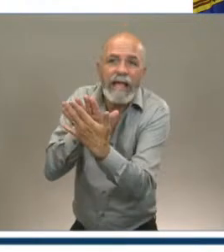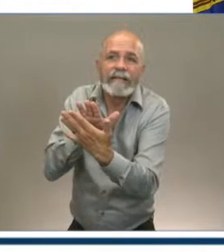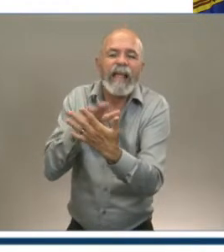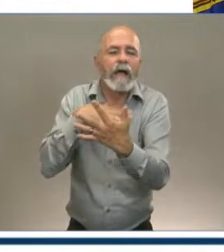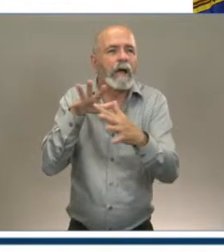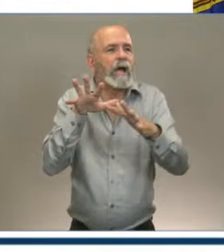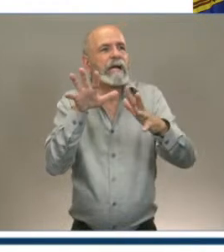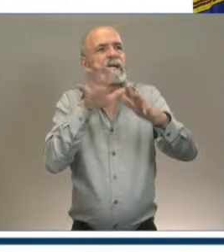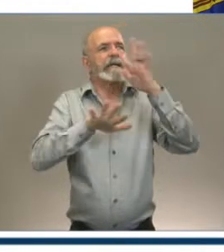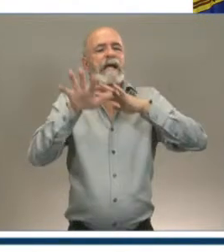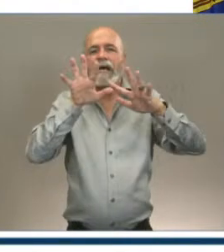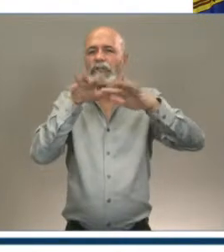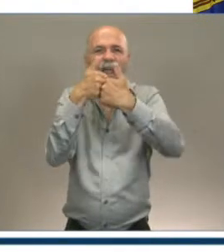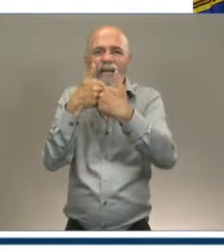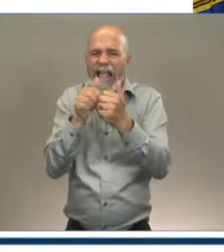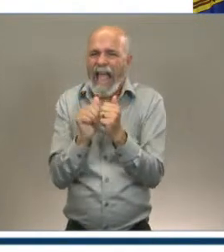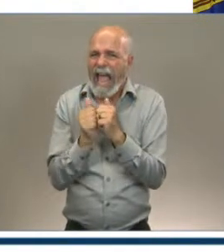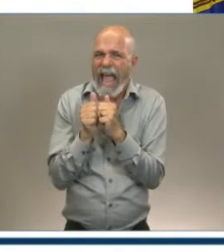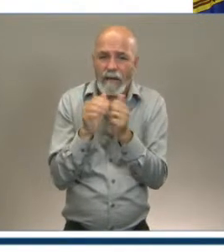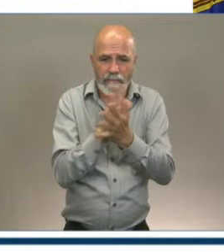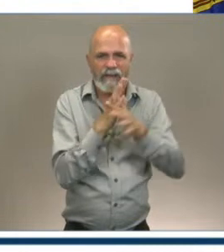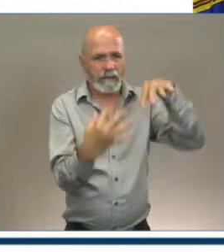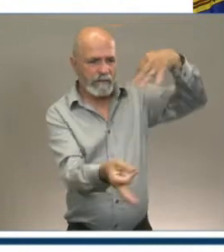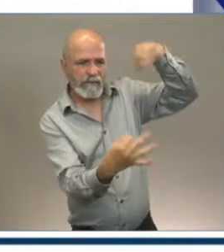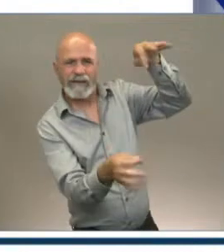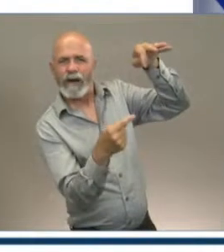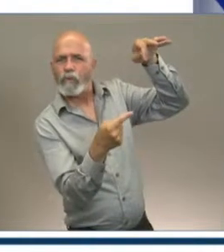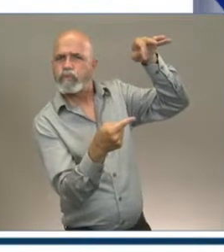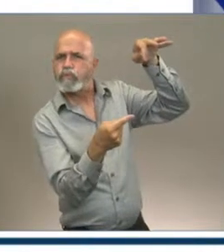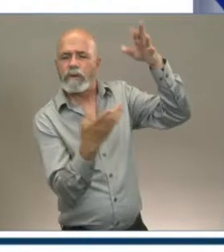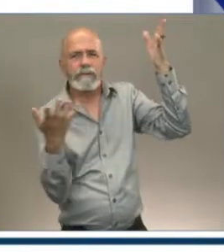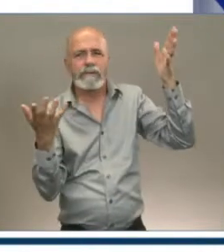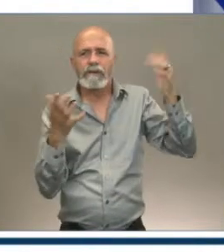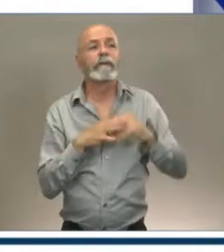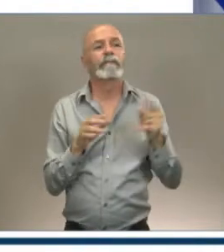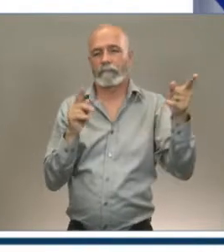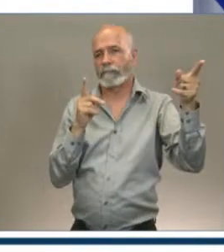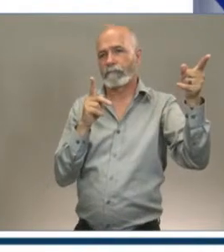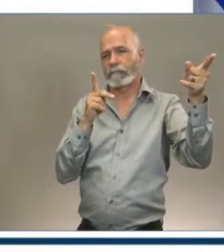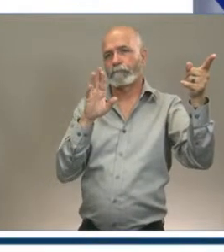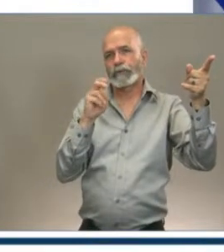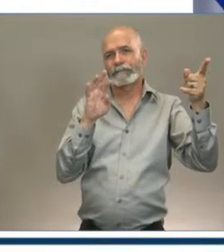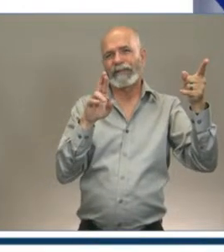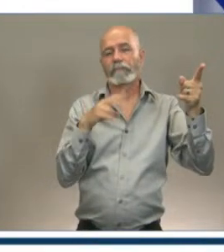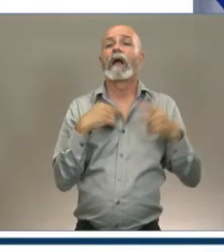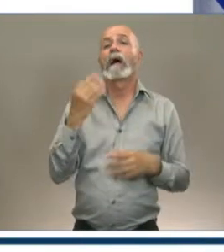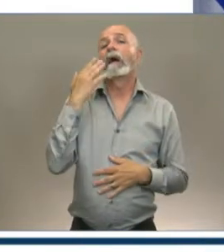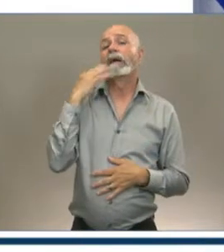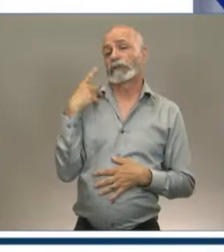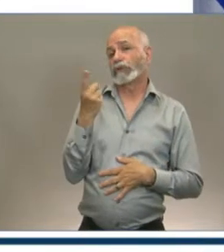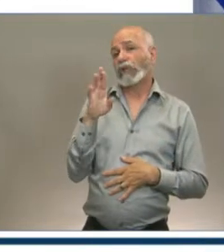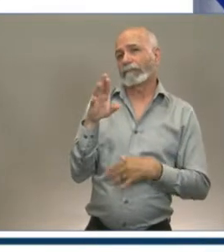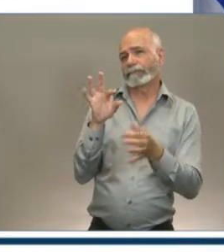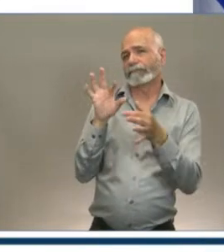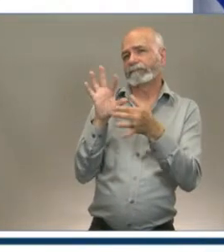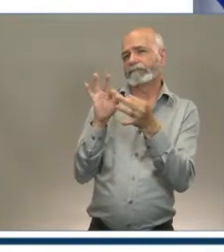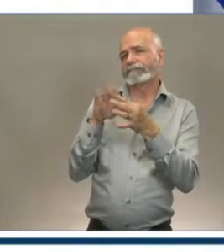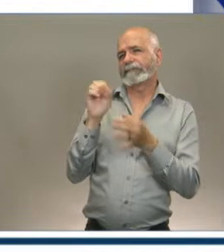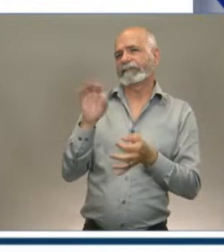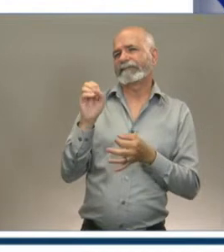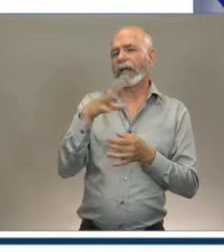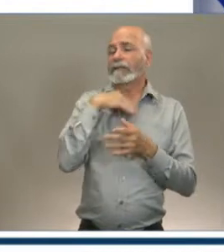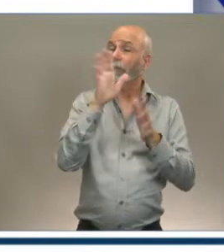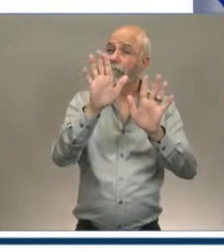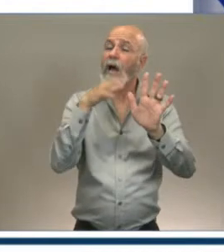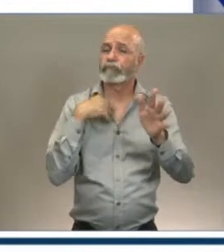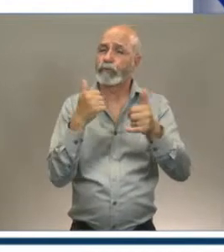documentation requirement. Yeah, so I think Dr. Strang went over the details of how we're trying to accommodate the most that we can. We have